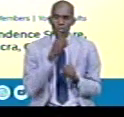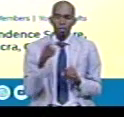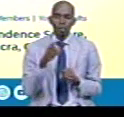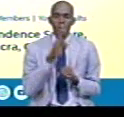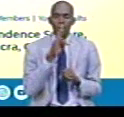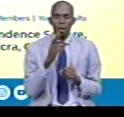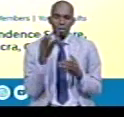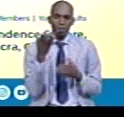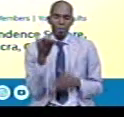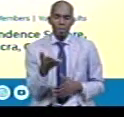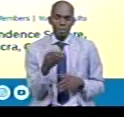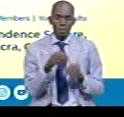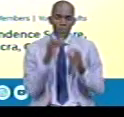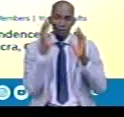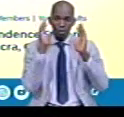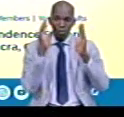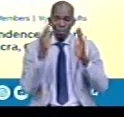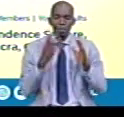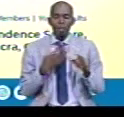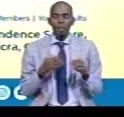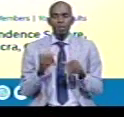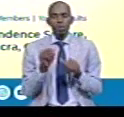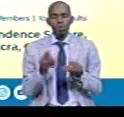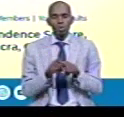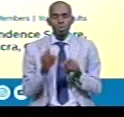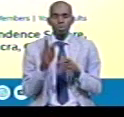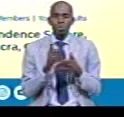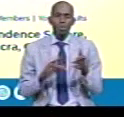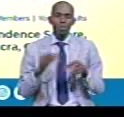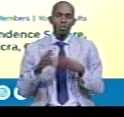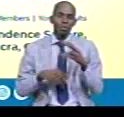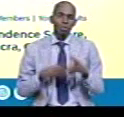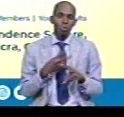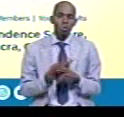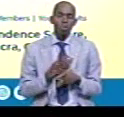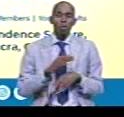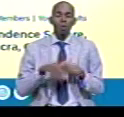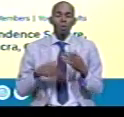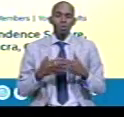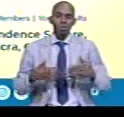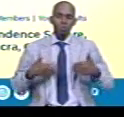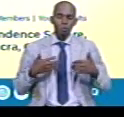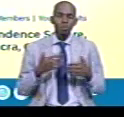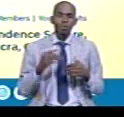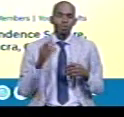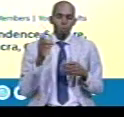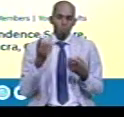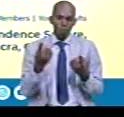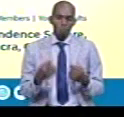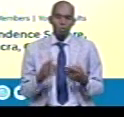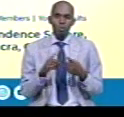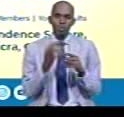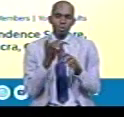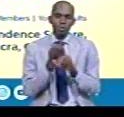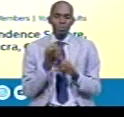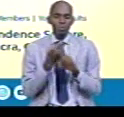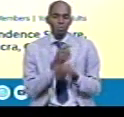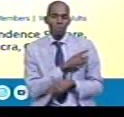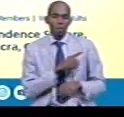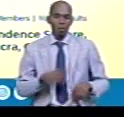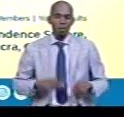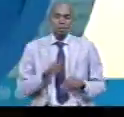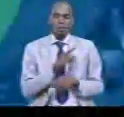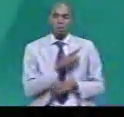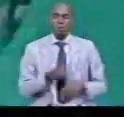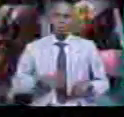the other parts of the world, the youth should run to receive from the Lord, and the Lord is going to bless the